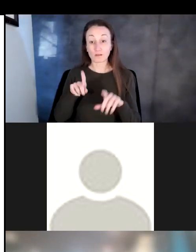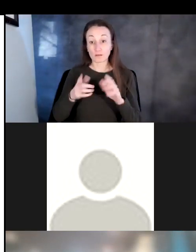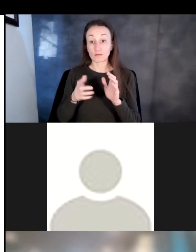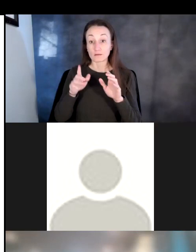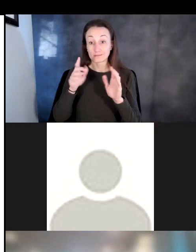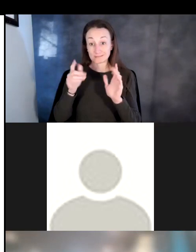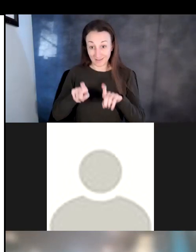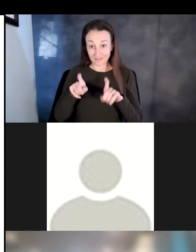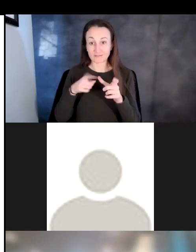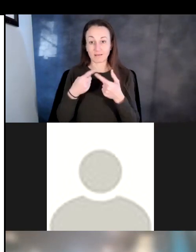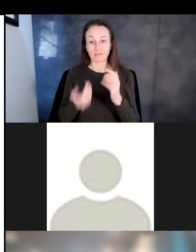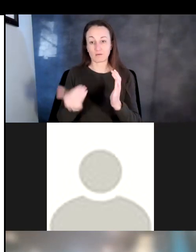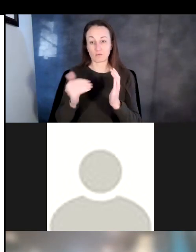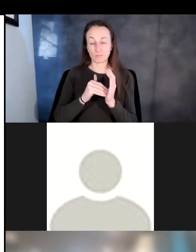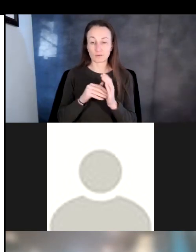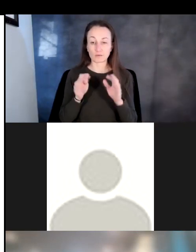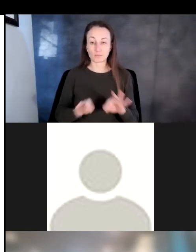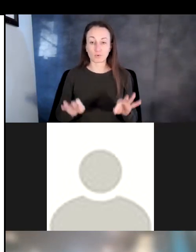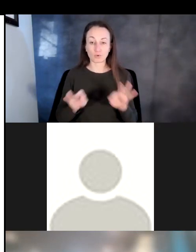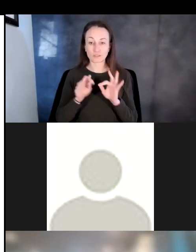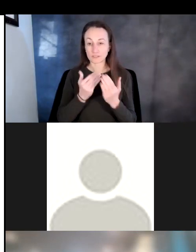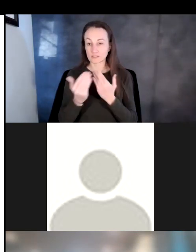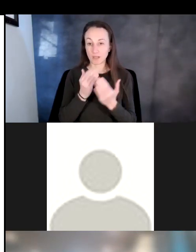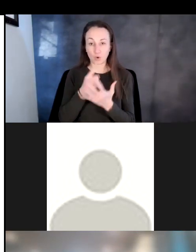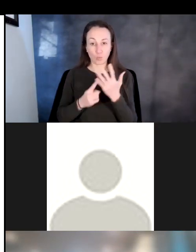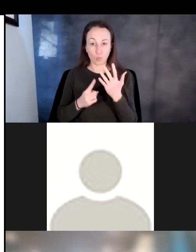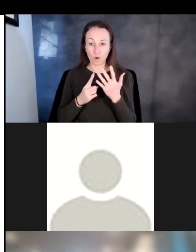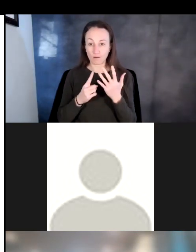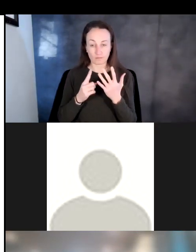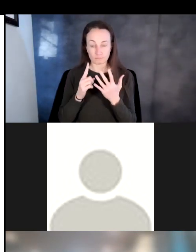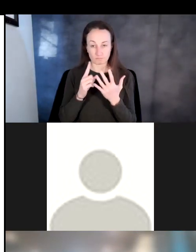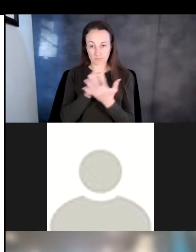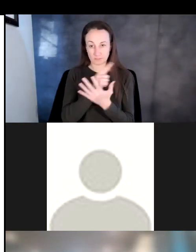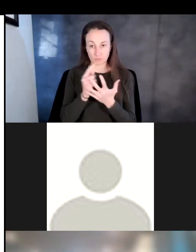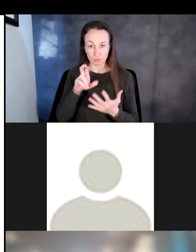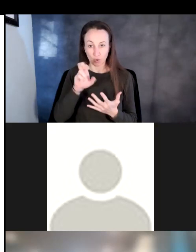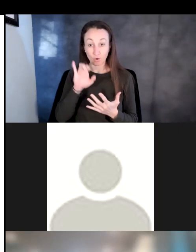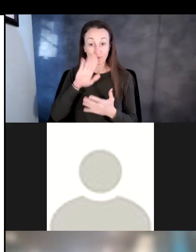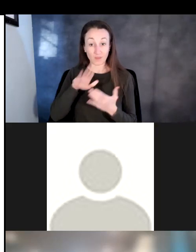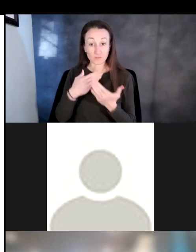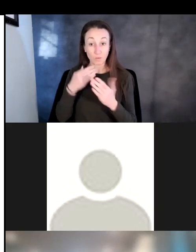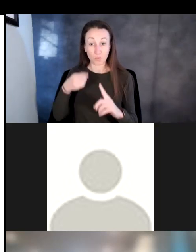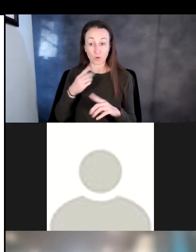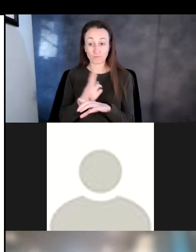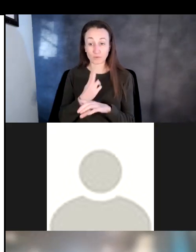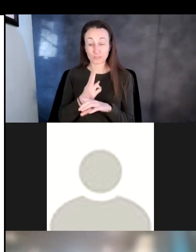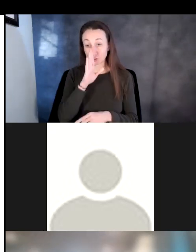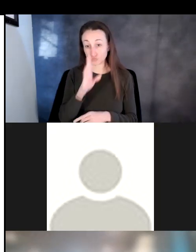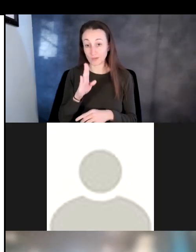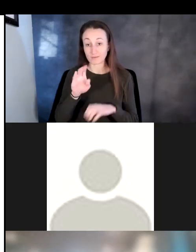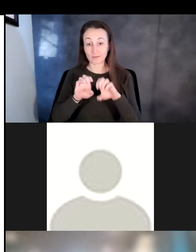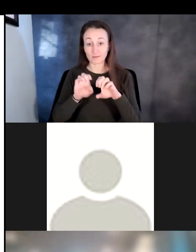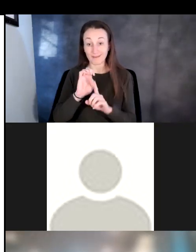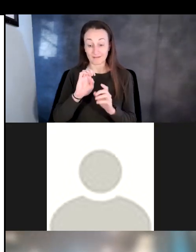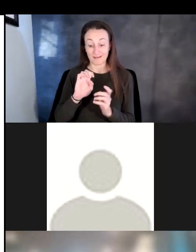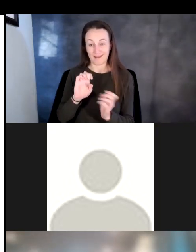repeat. But importantly, it actually doesn't matter what the sequences are in here, right? That's the whole point of using these directed evolution strategies, is that